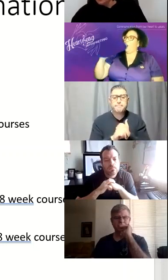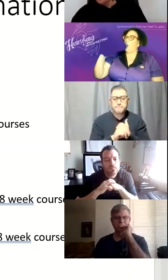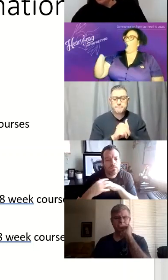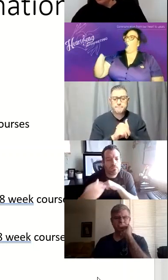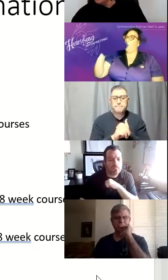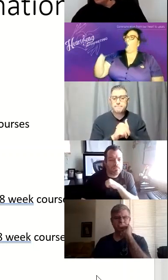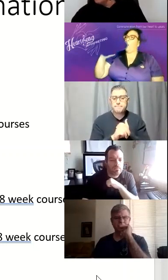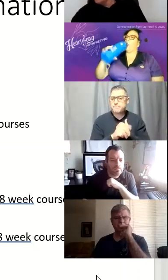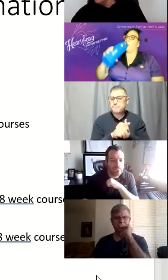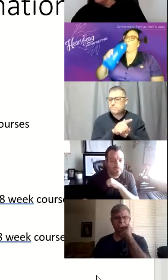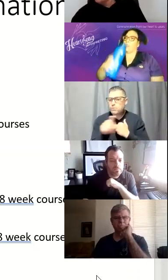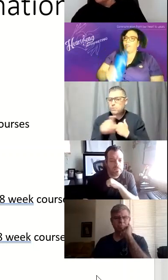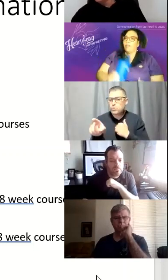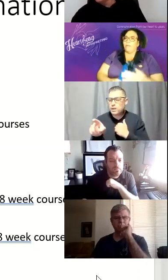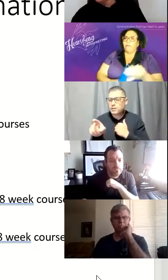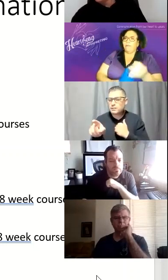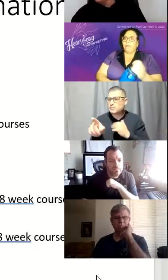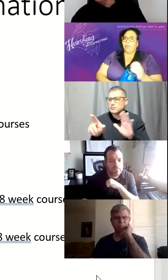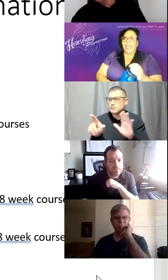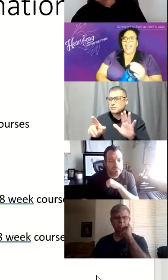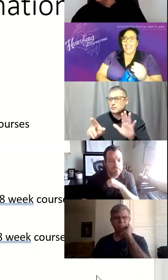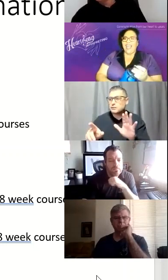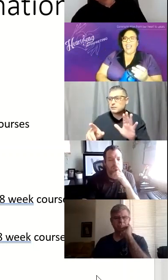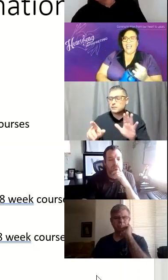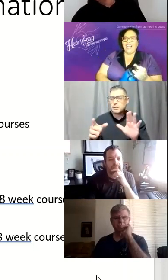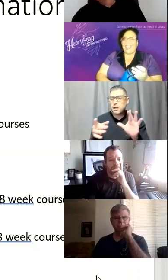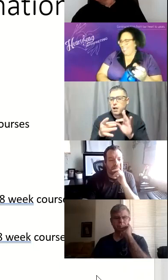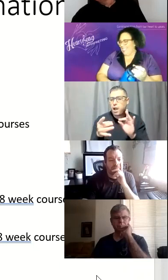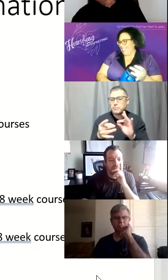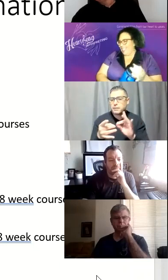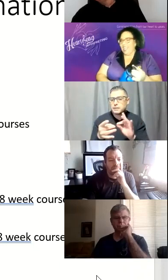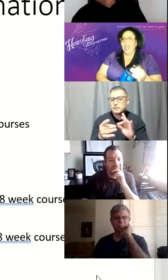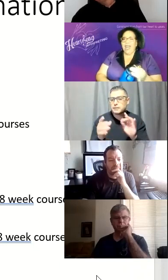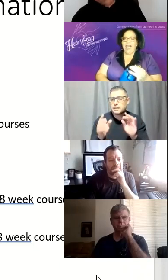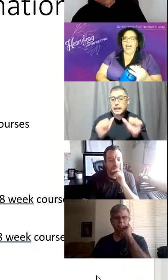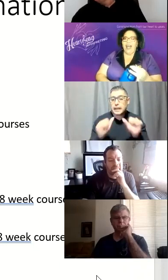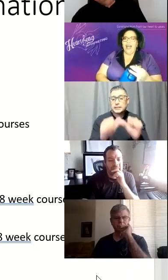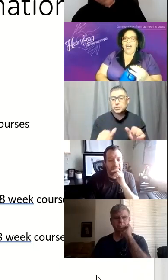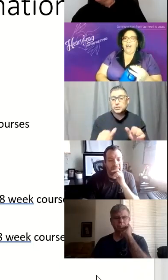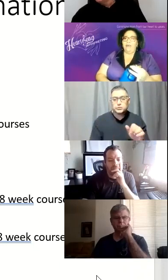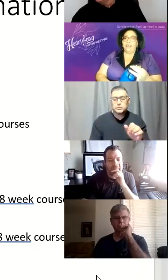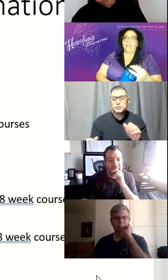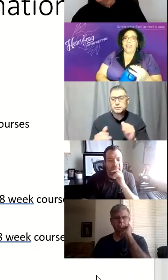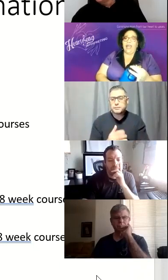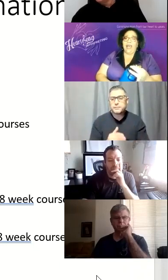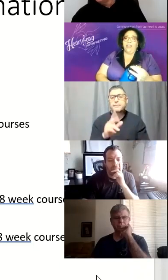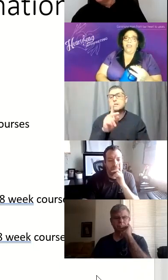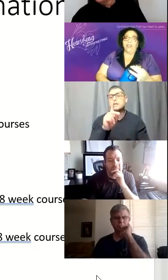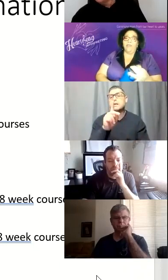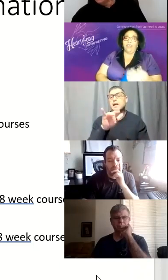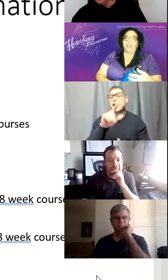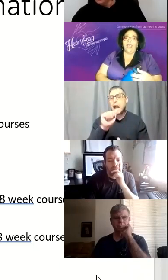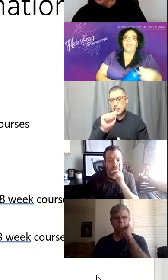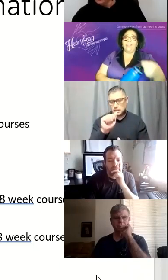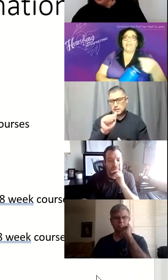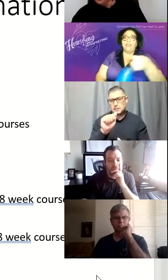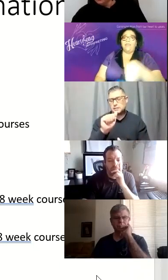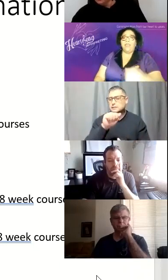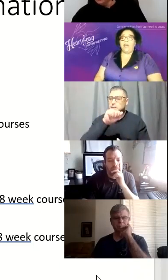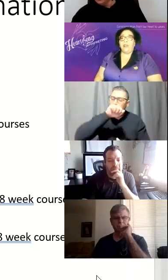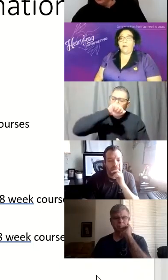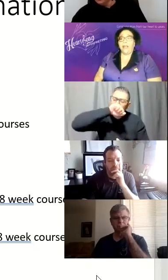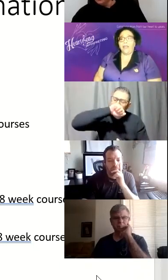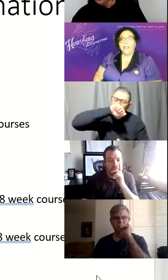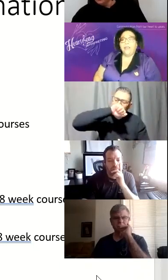guys have something to say? I'm sorry, I didn't allow any comments. I would continue. I was just going to add that I love the elasticity